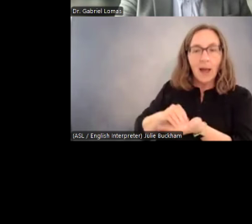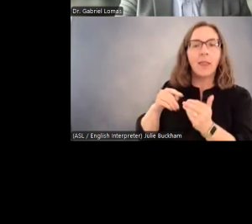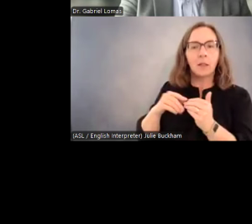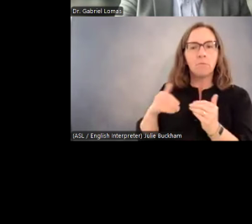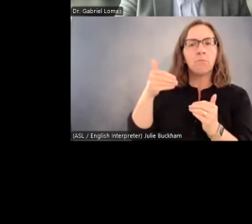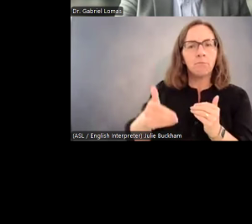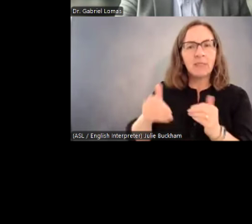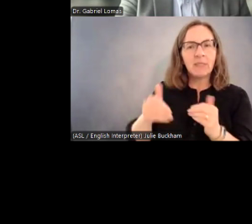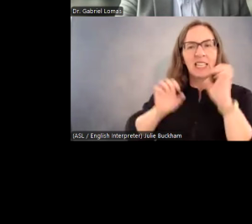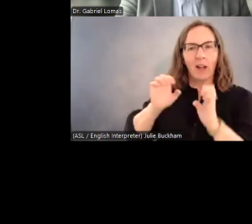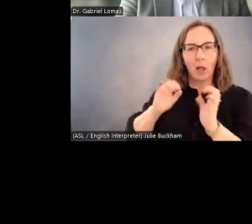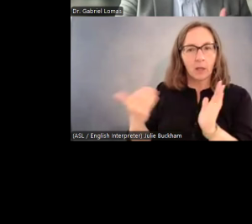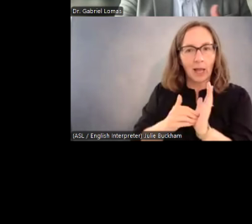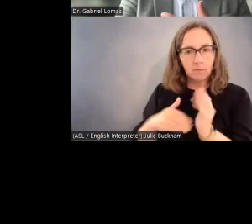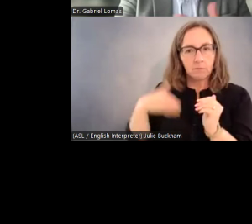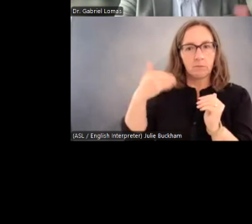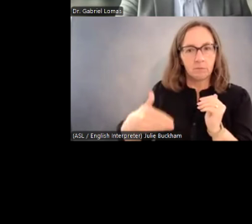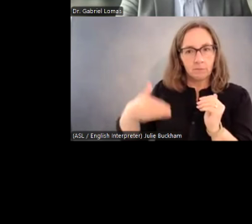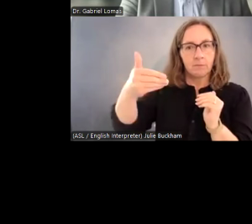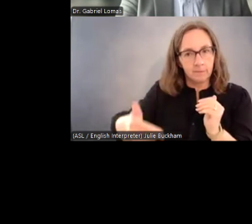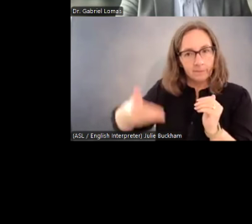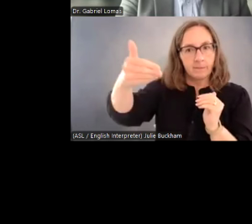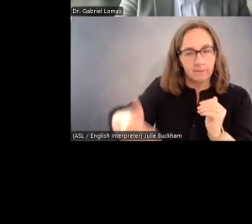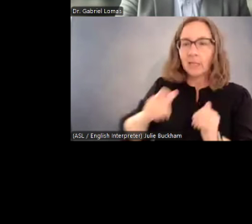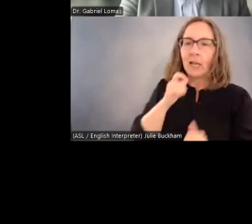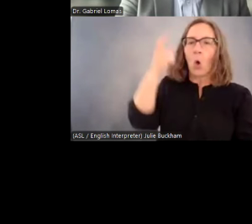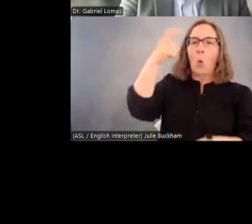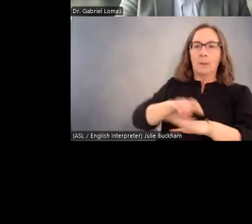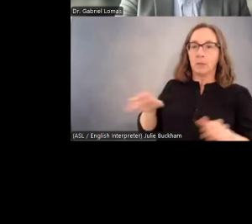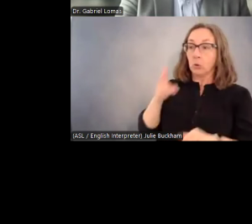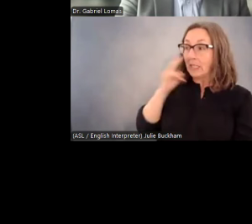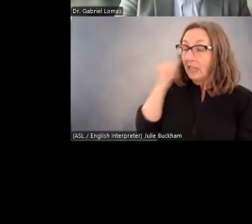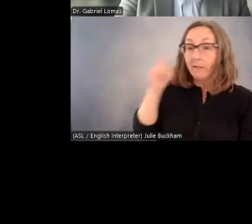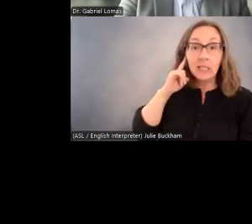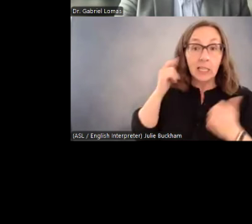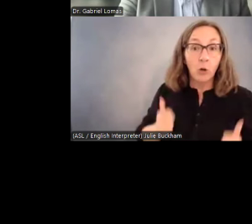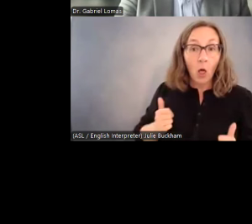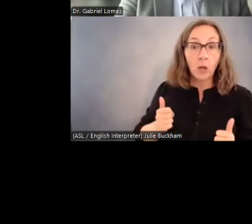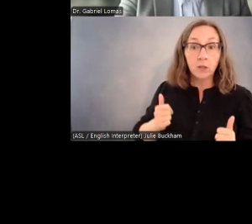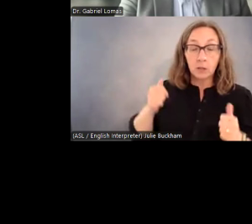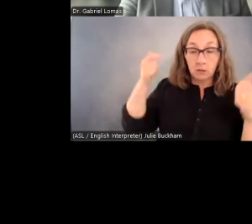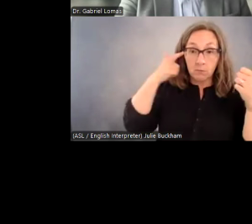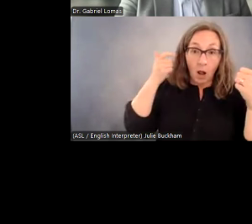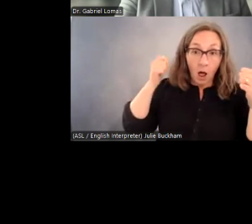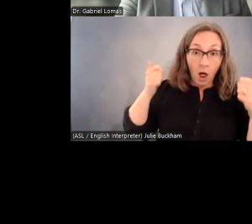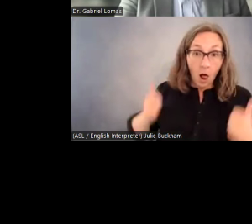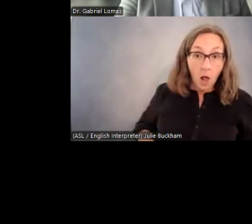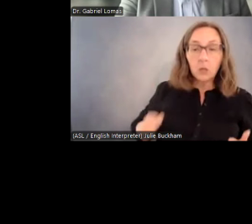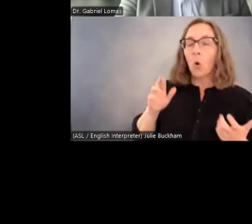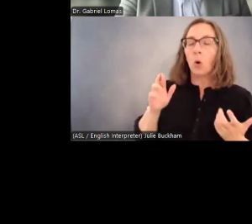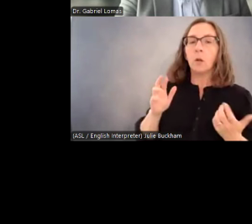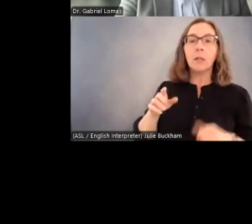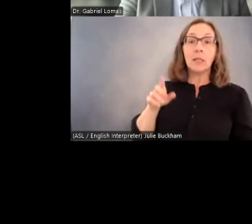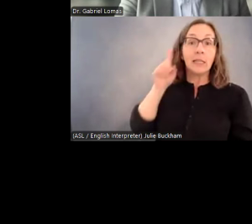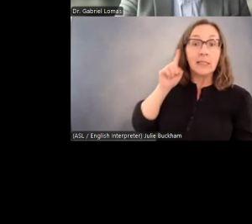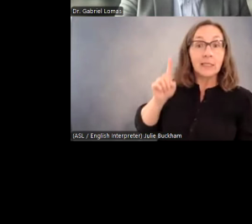reevaluate to see, like, has there been any decline in hearing ability? And members of the deaf community should be